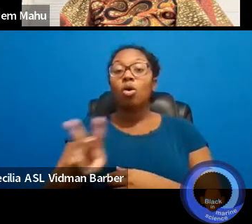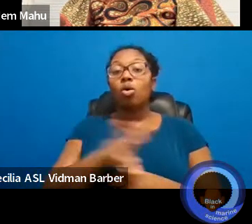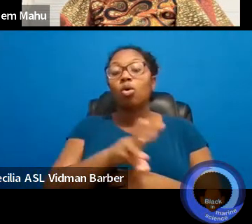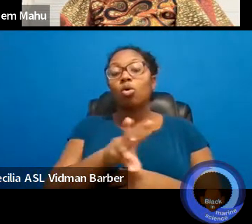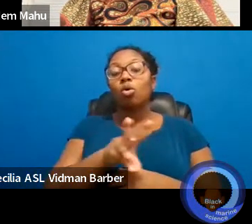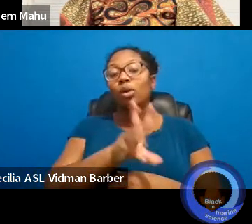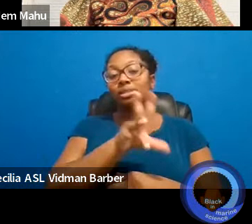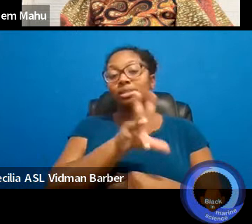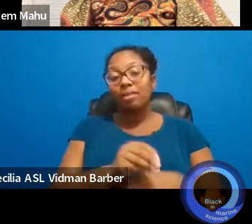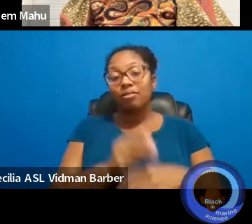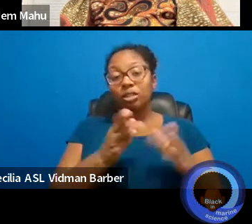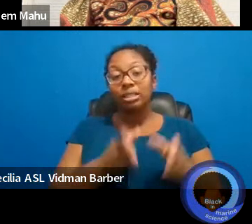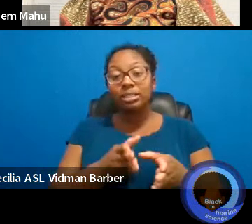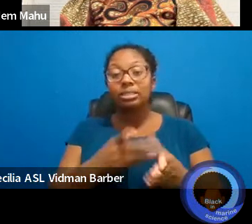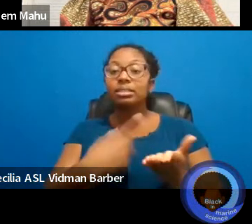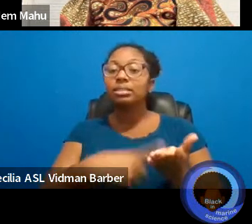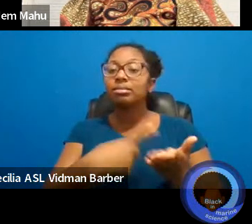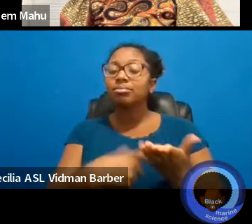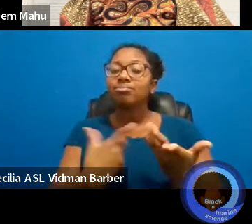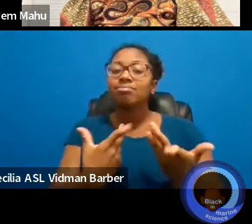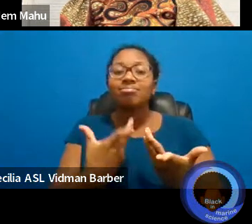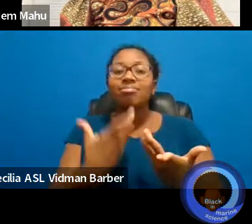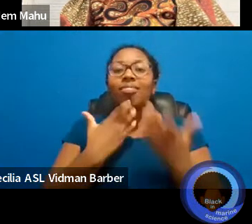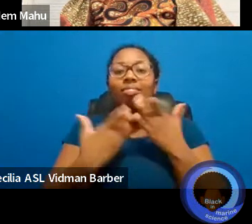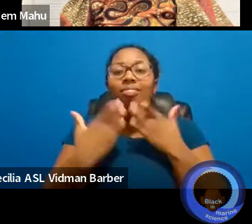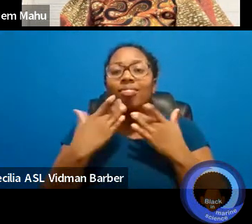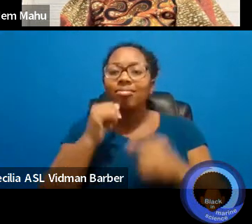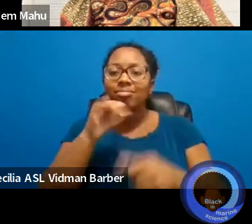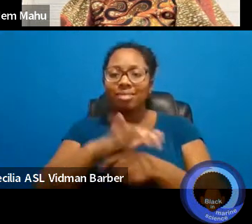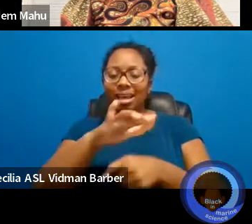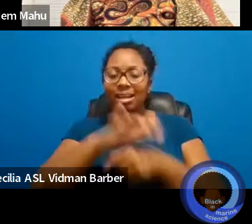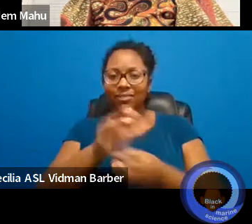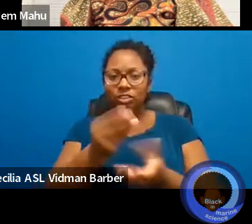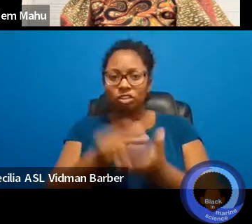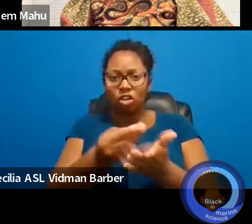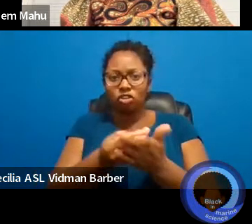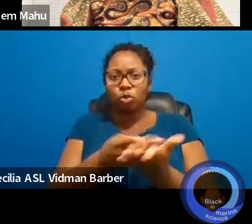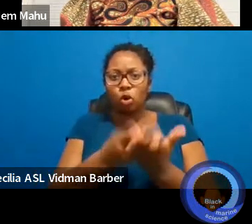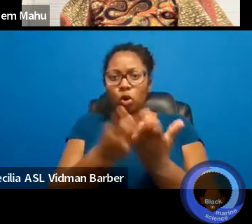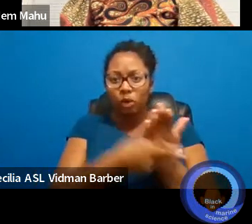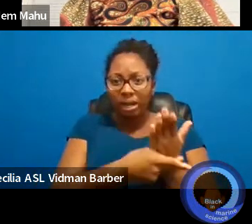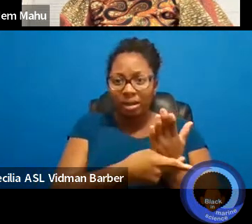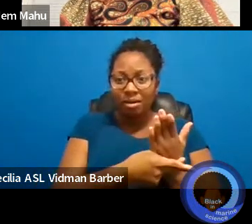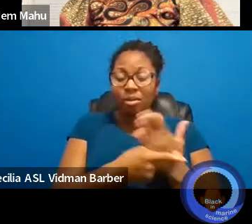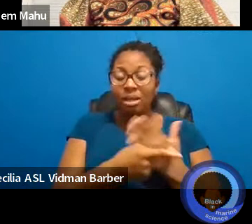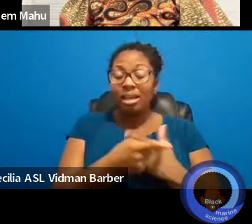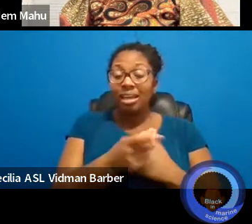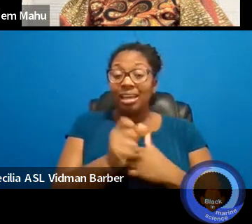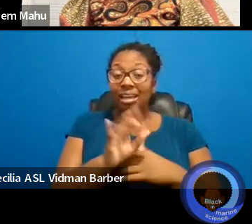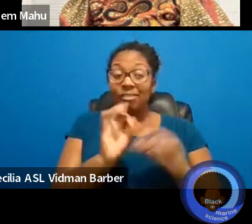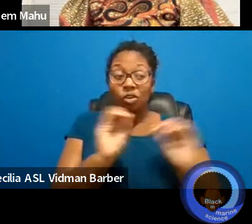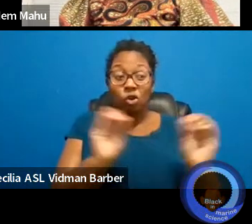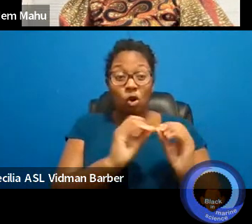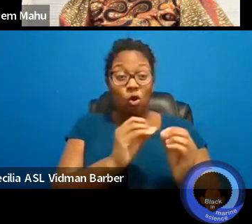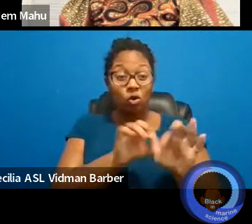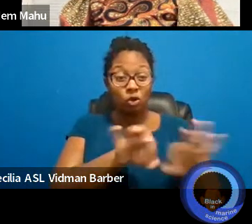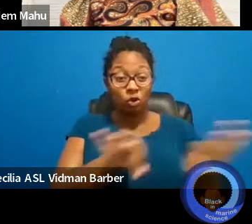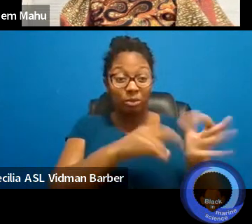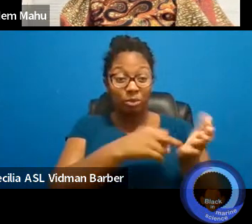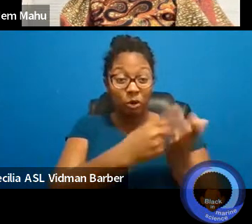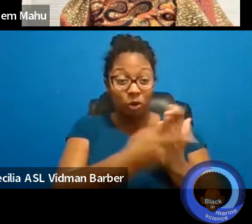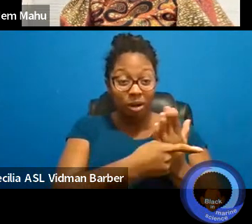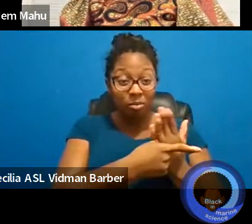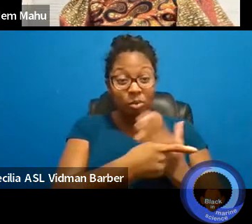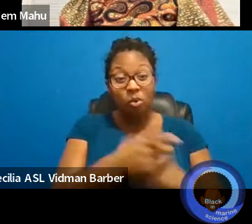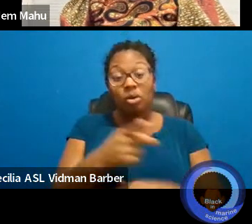about the lack thereof scholarship programs. If there's no degree programs, or if there is a degree program, there is sometimes a lack